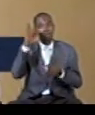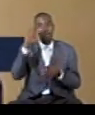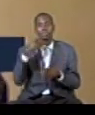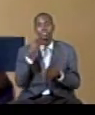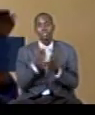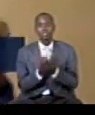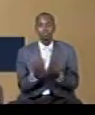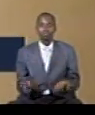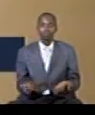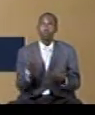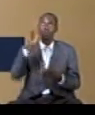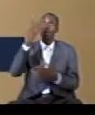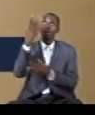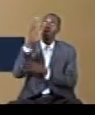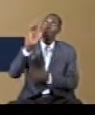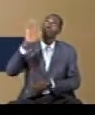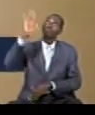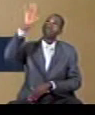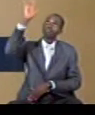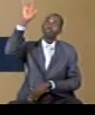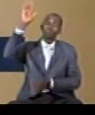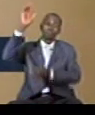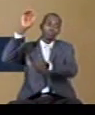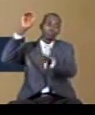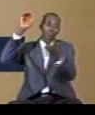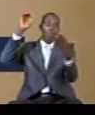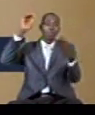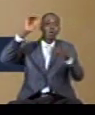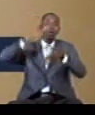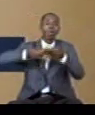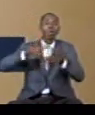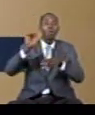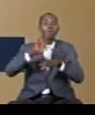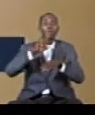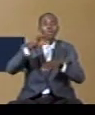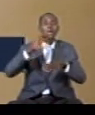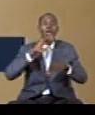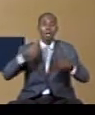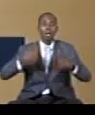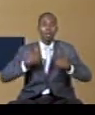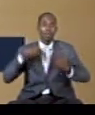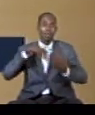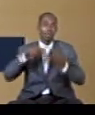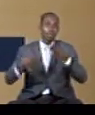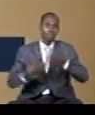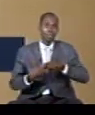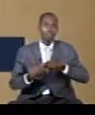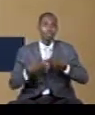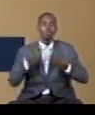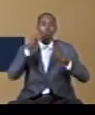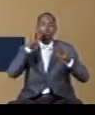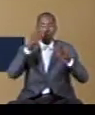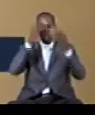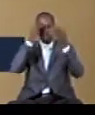up and lay your second hand on wherever you are having a problem. I did